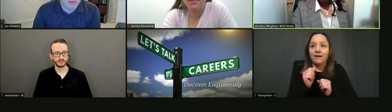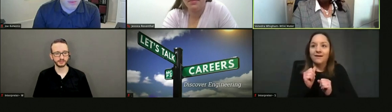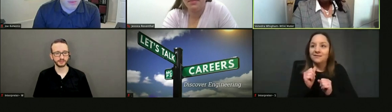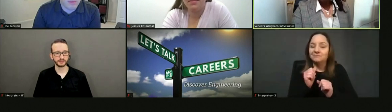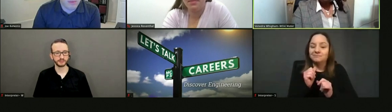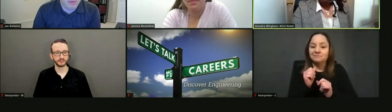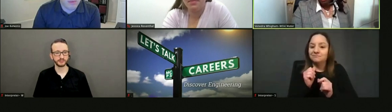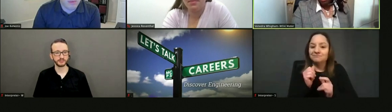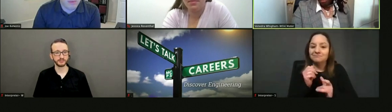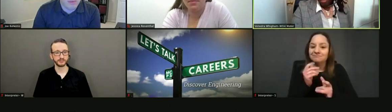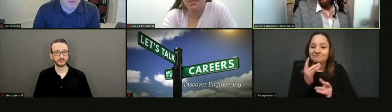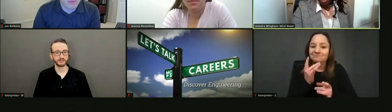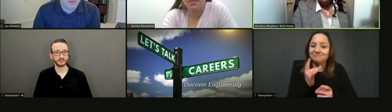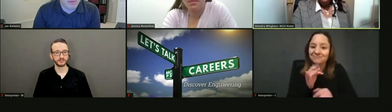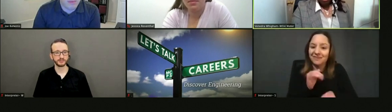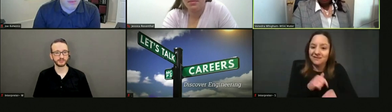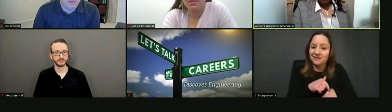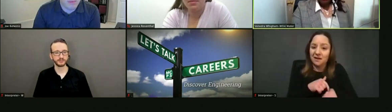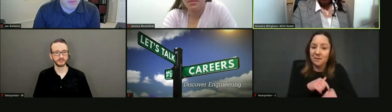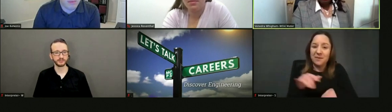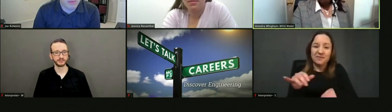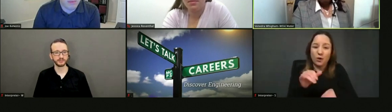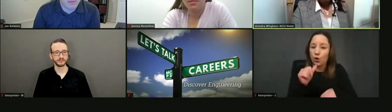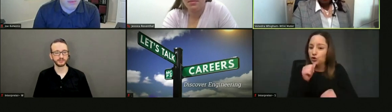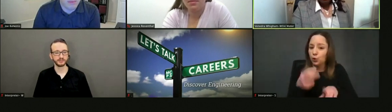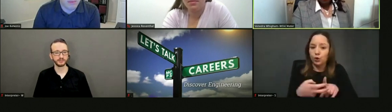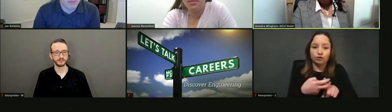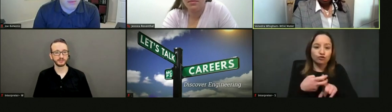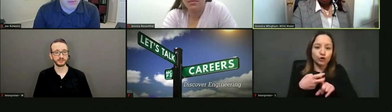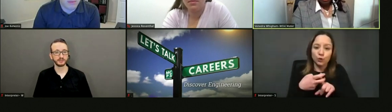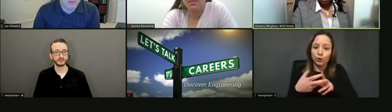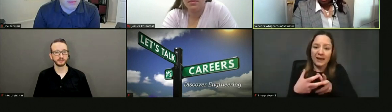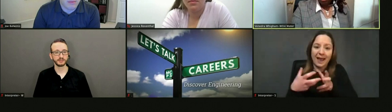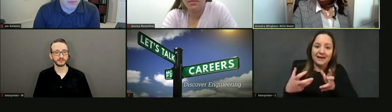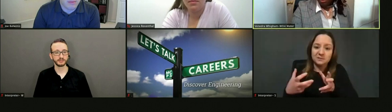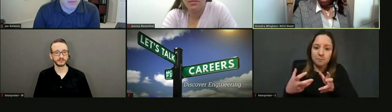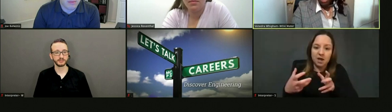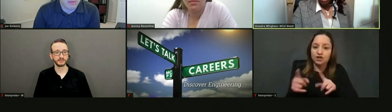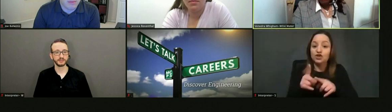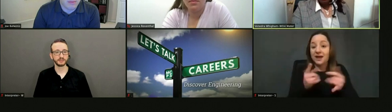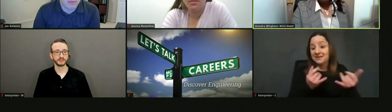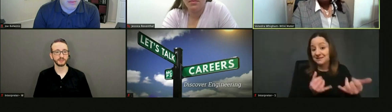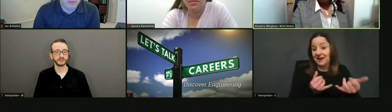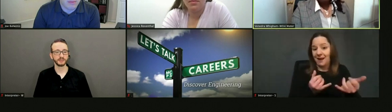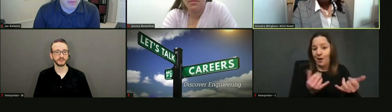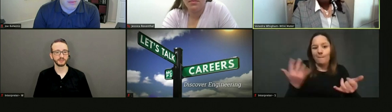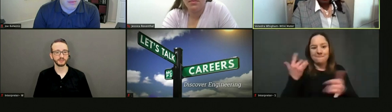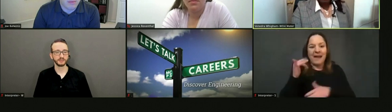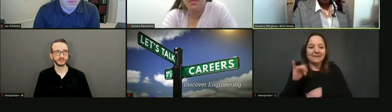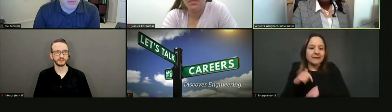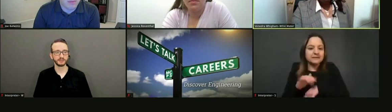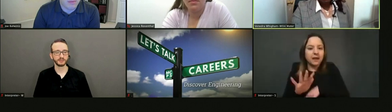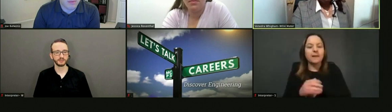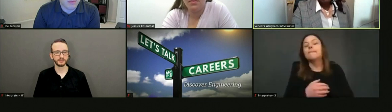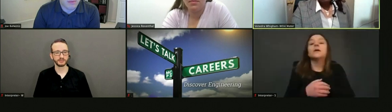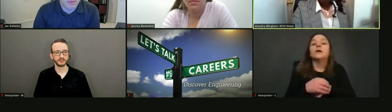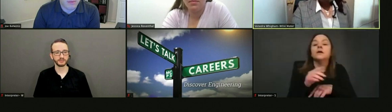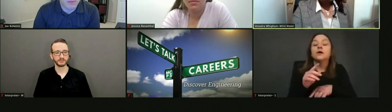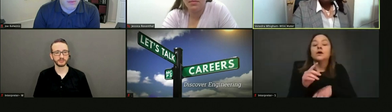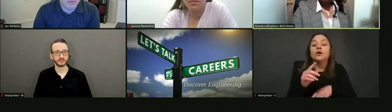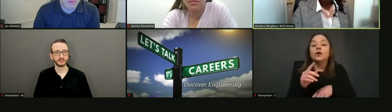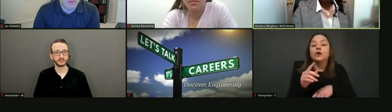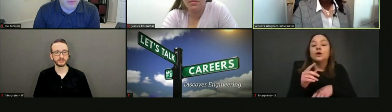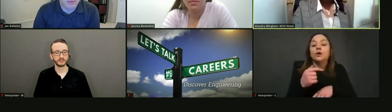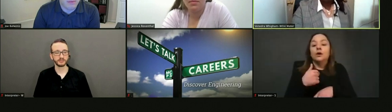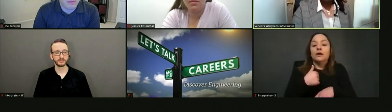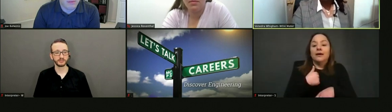and they weren't recruiting as heavily as they are now, per se. And so I actually found myself, I'm